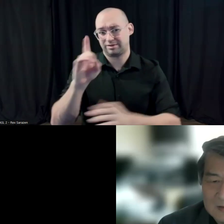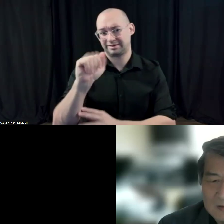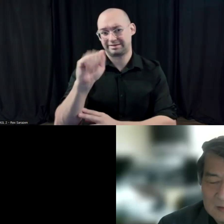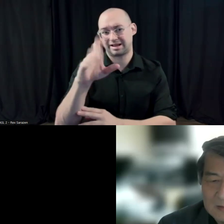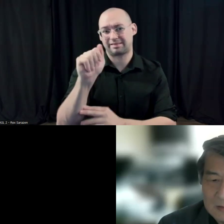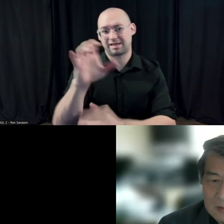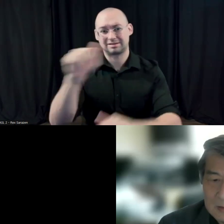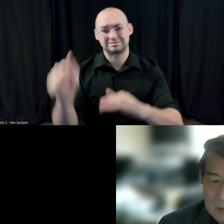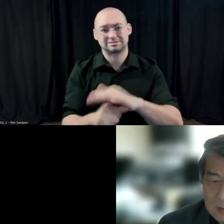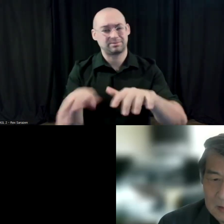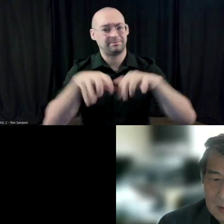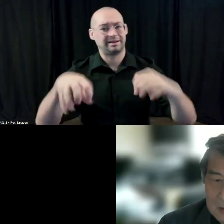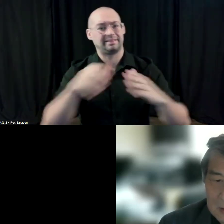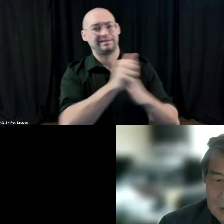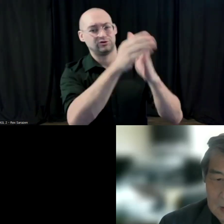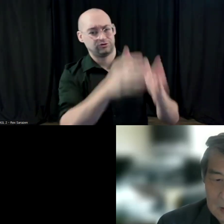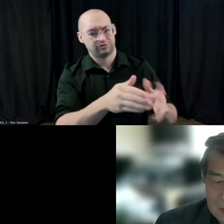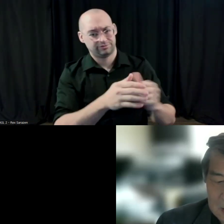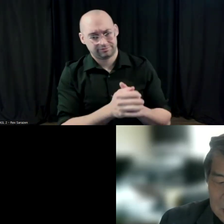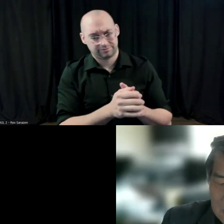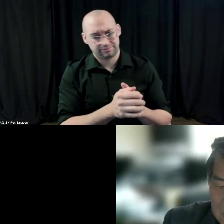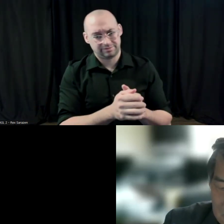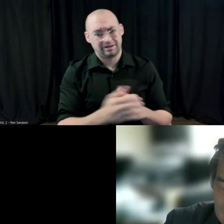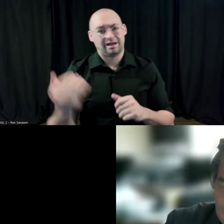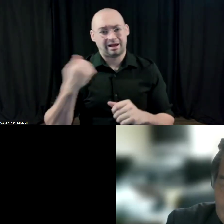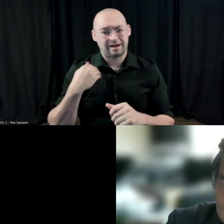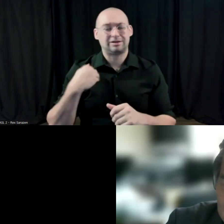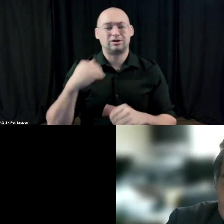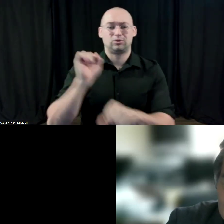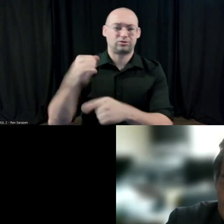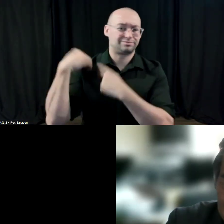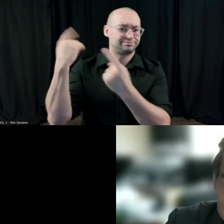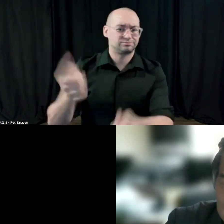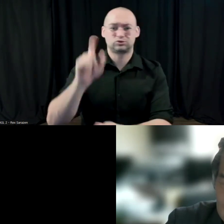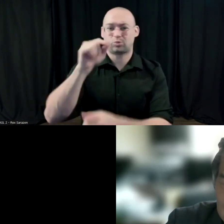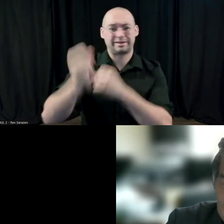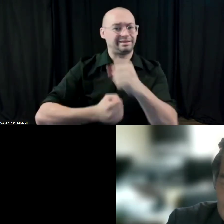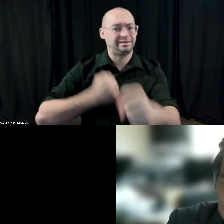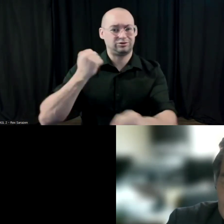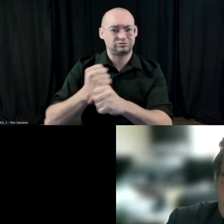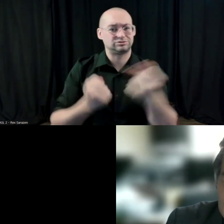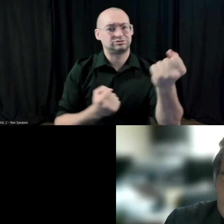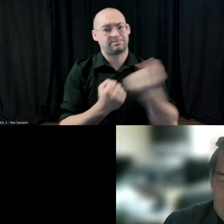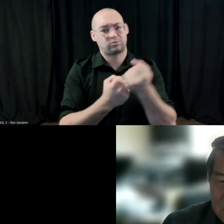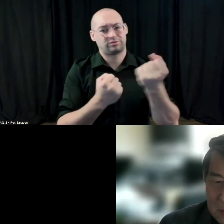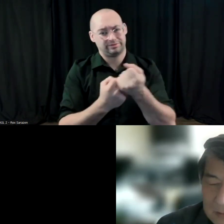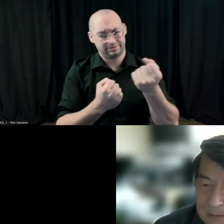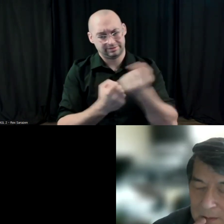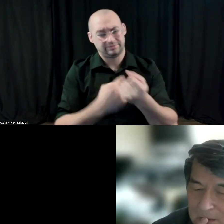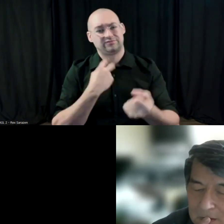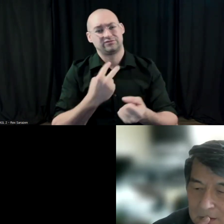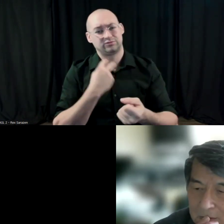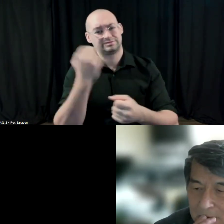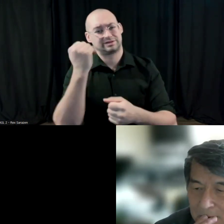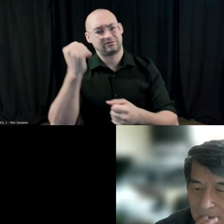lead and has had a career of over 20 years of supporting and being a voice, an